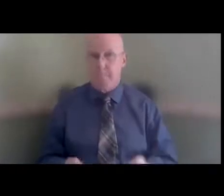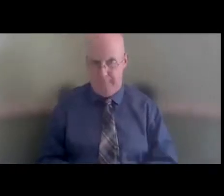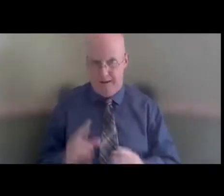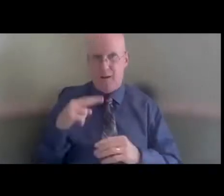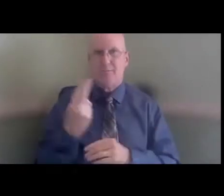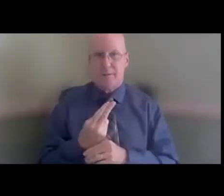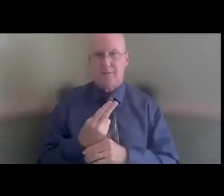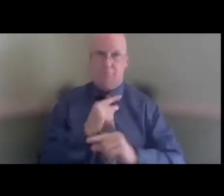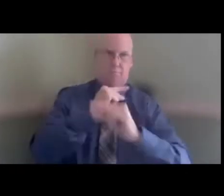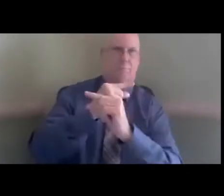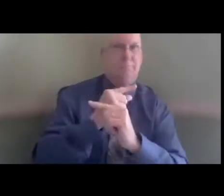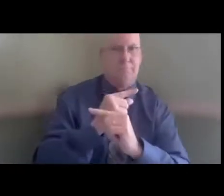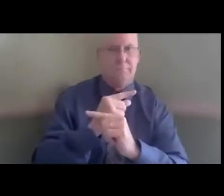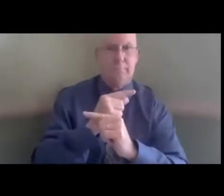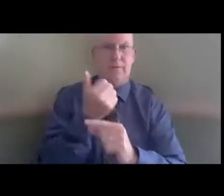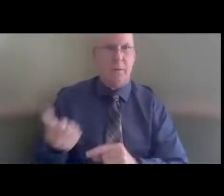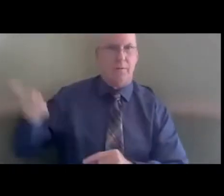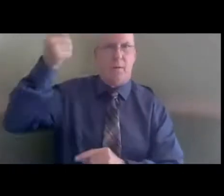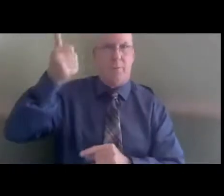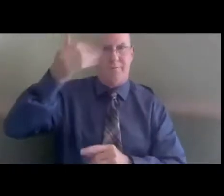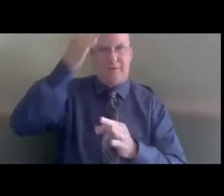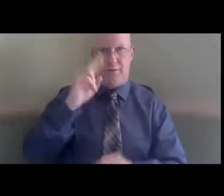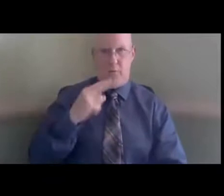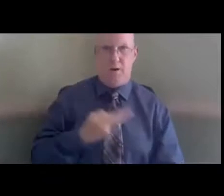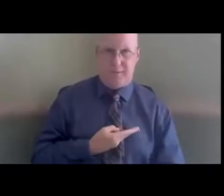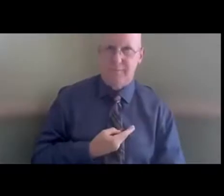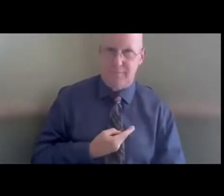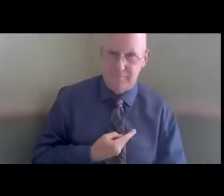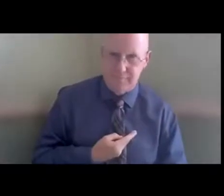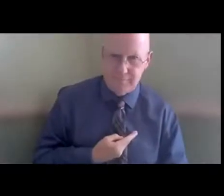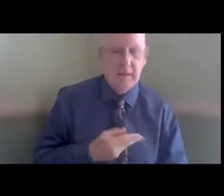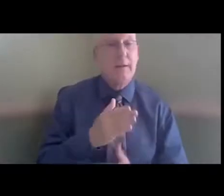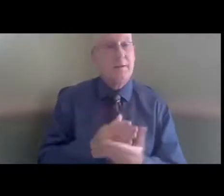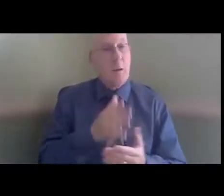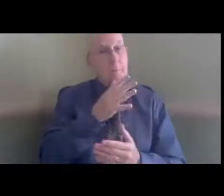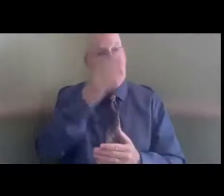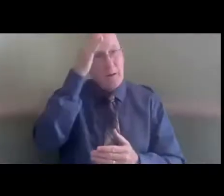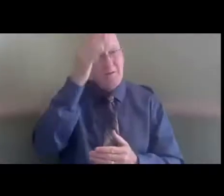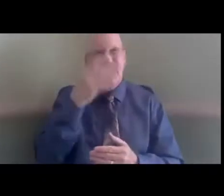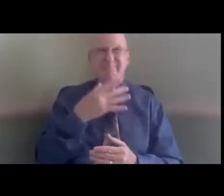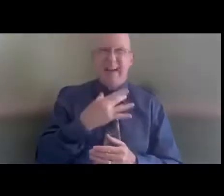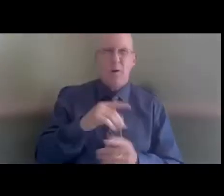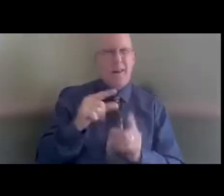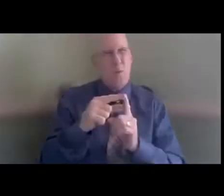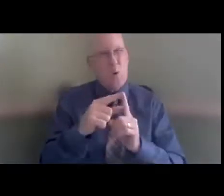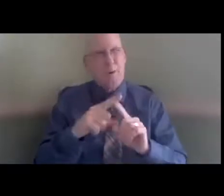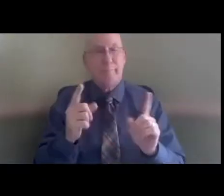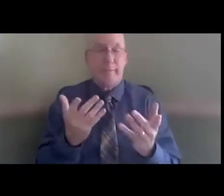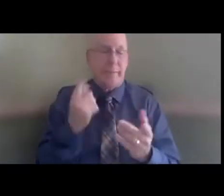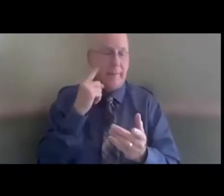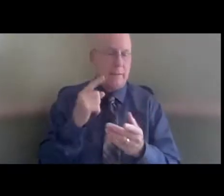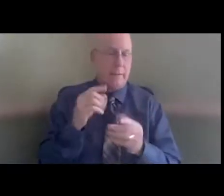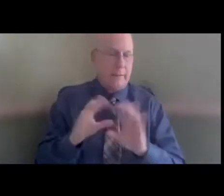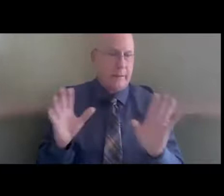under guardianship if that was the criteria. So some parents go into this, and I don't like the term, but I'll use it just because I think it's